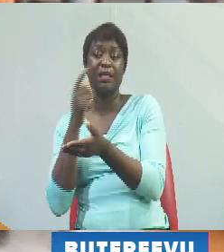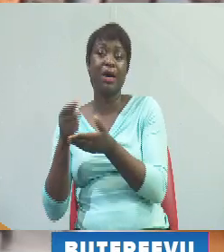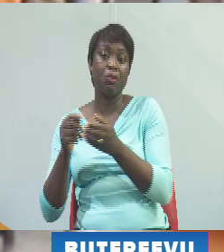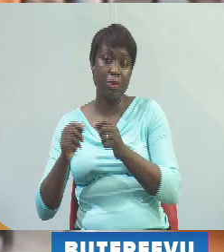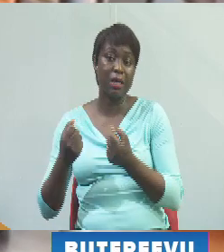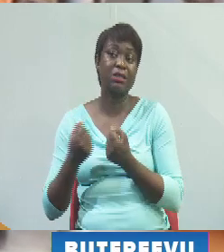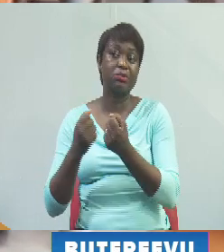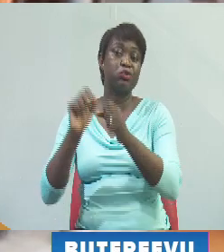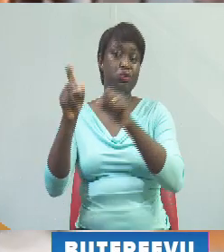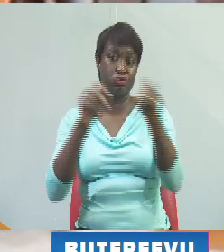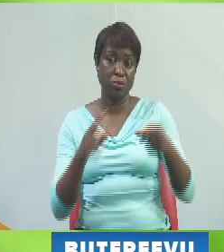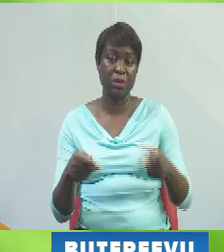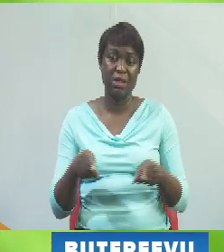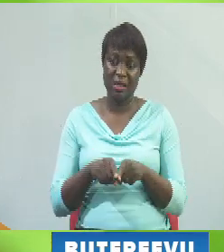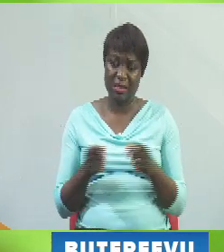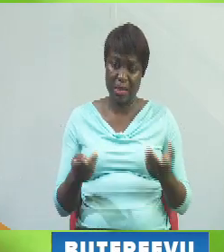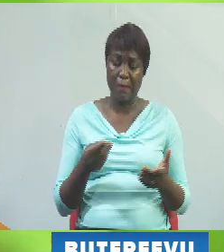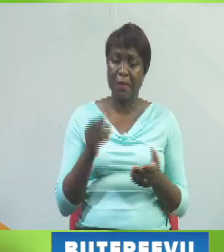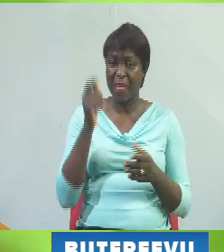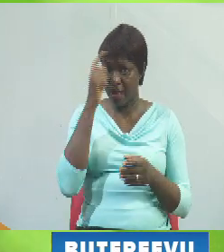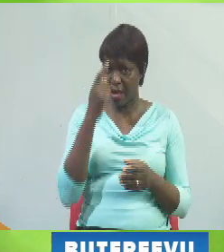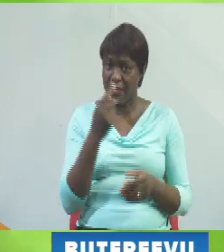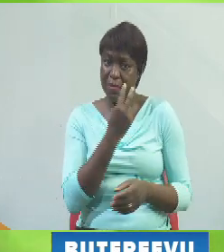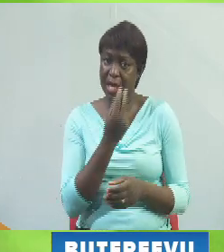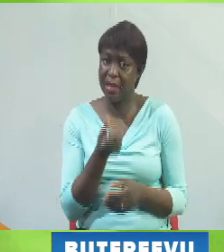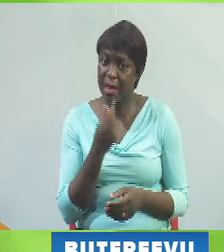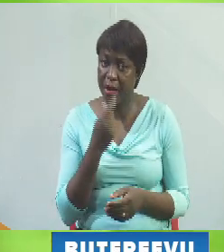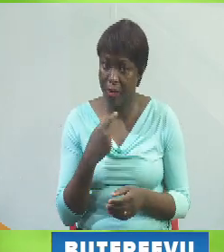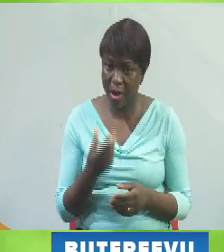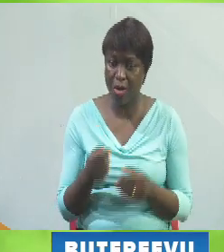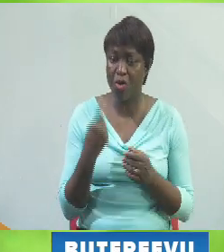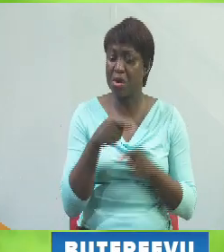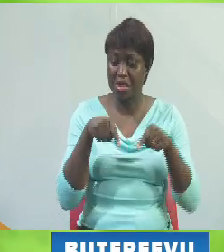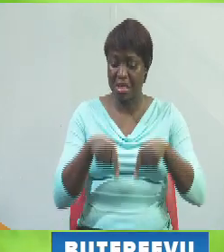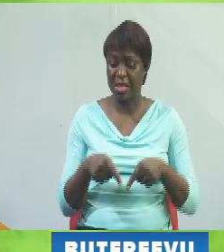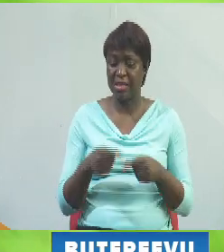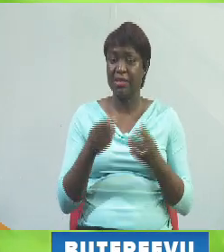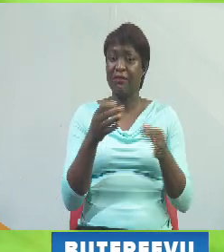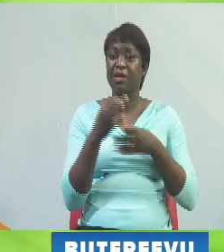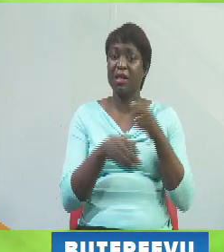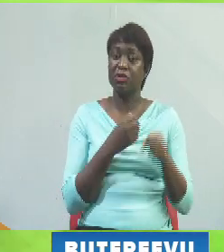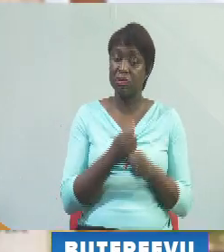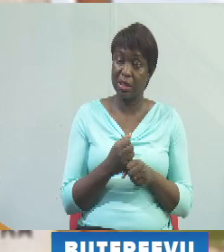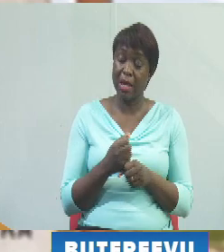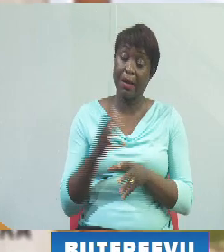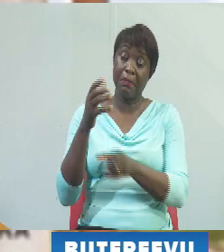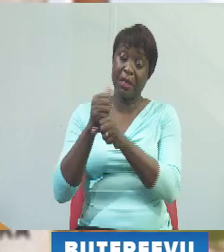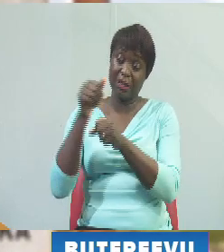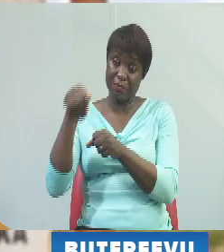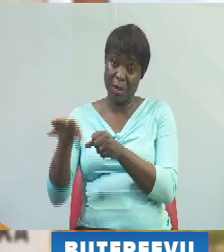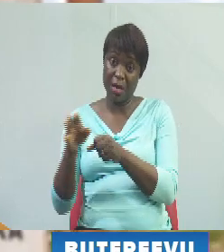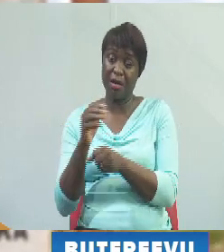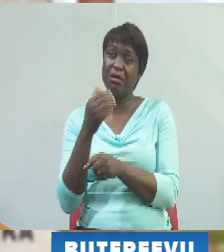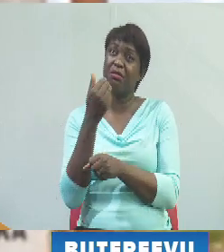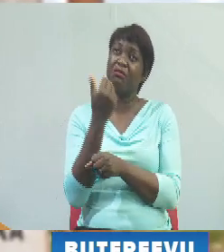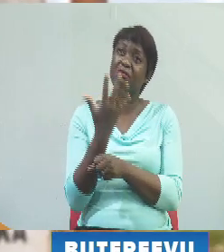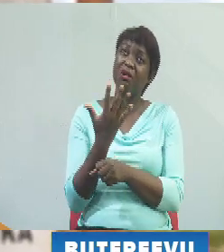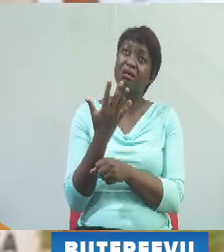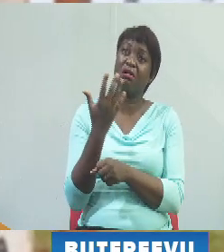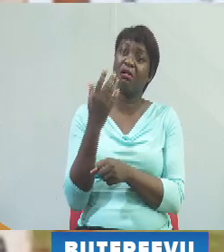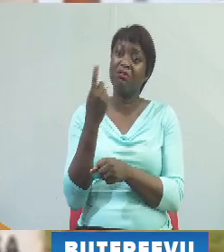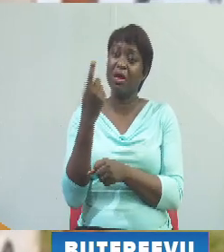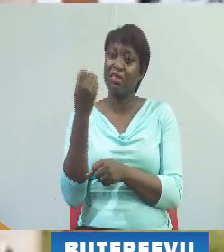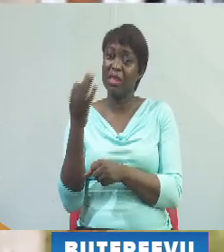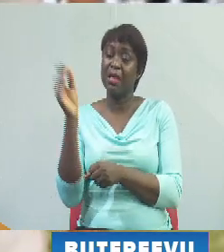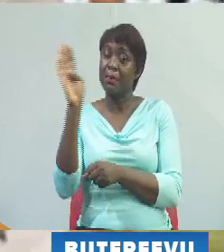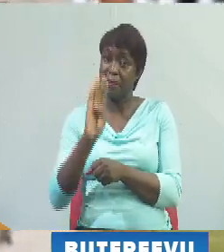ezeziweebwa ekitongole ekigula eddagala erya gavumenti nga mu mwaka gw'ebyensimbi guno gwokka mu mbalirira ya National Medical Stores ey'obuwumbi 513